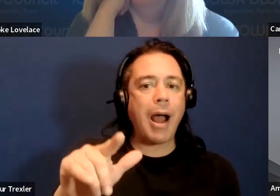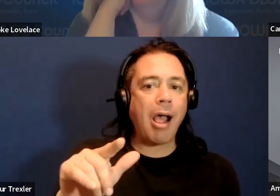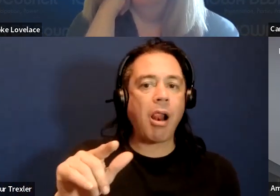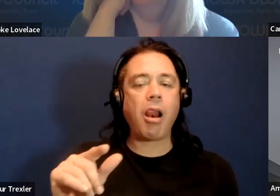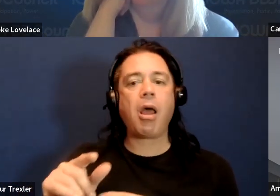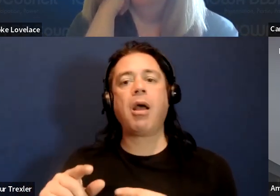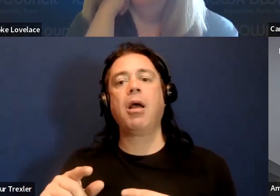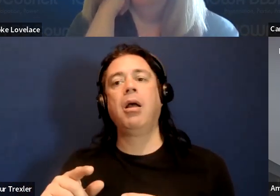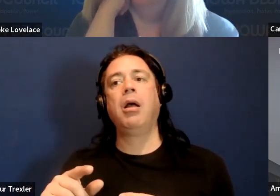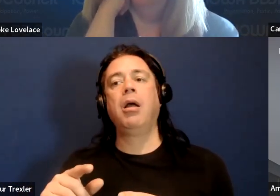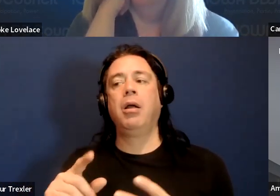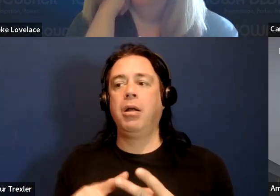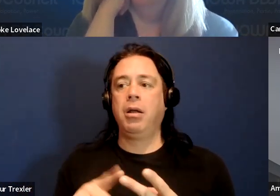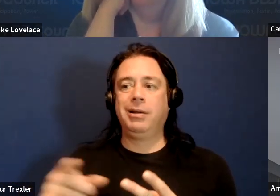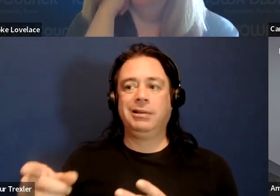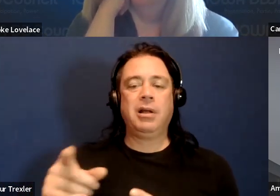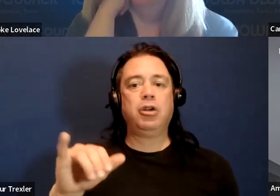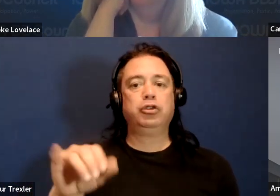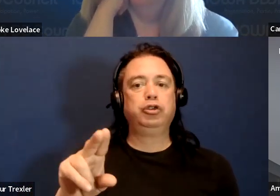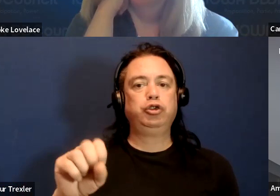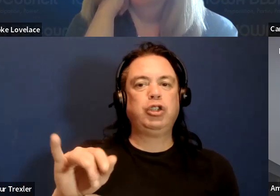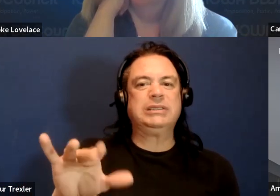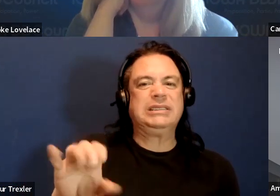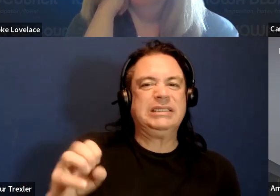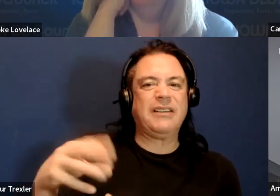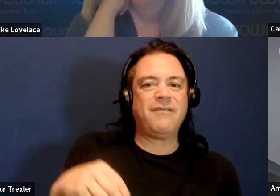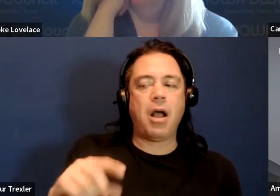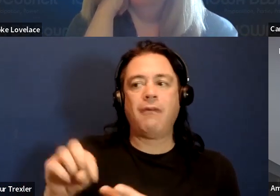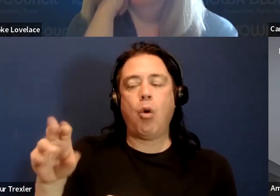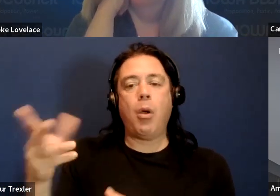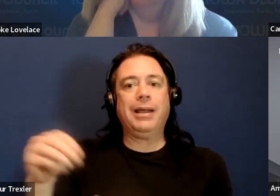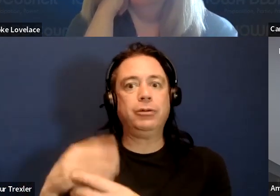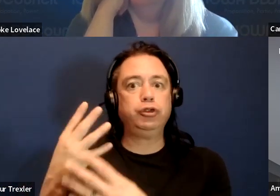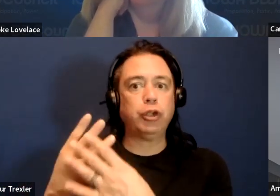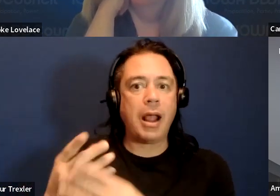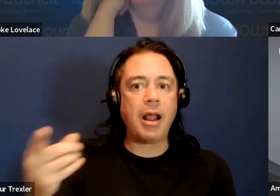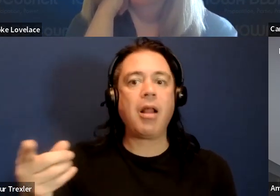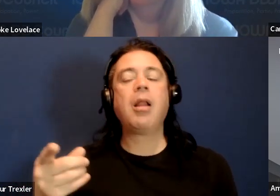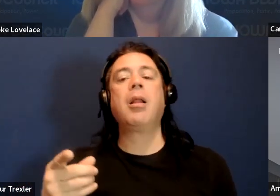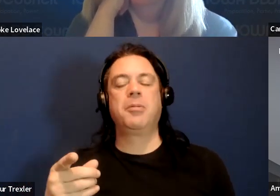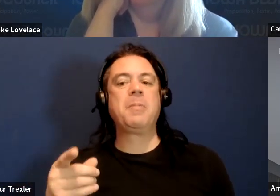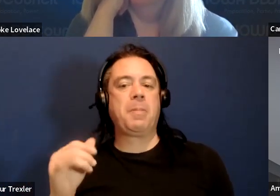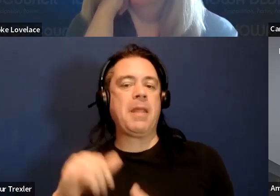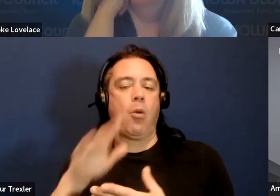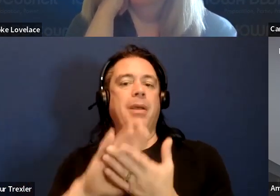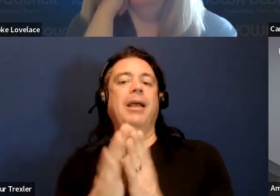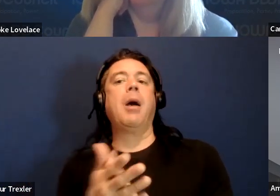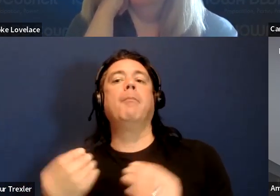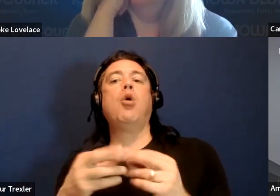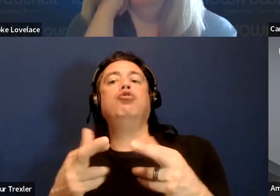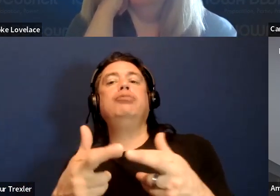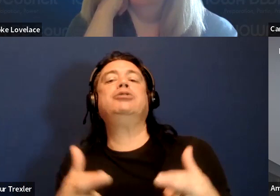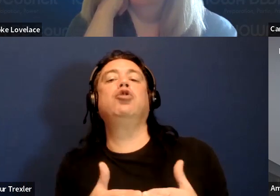those people that are justice involved or maybe in the jail, that would become a regional